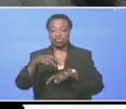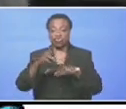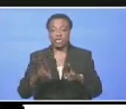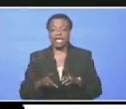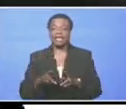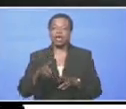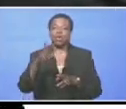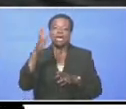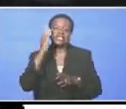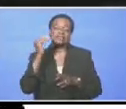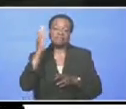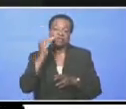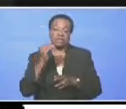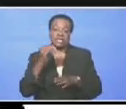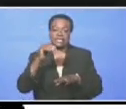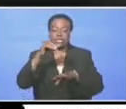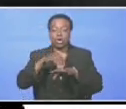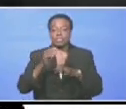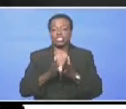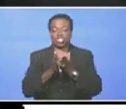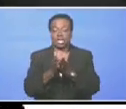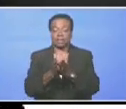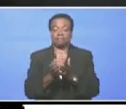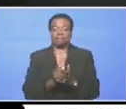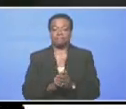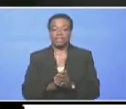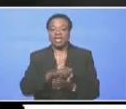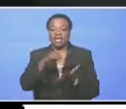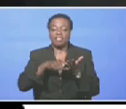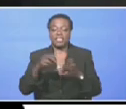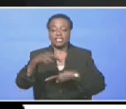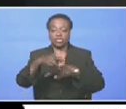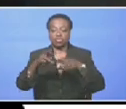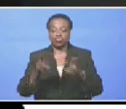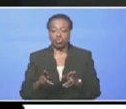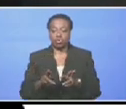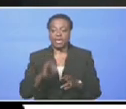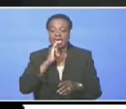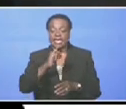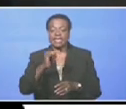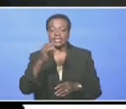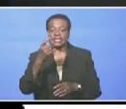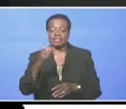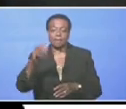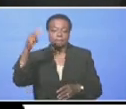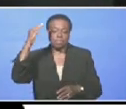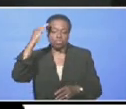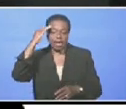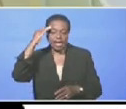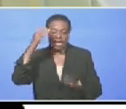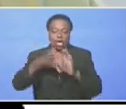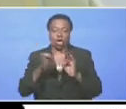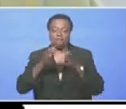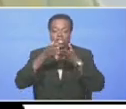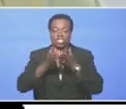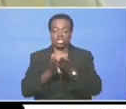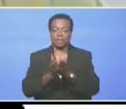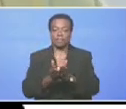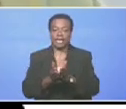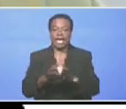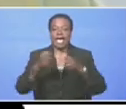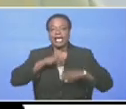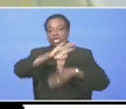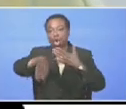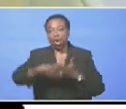ship, including several simulation rooms. This room is really the brain of the ship. It has all